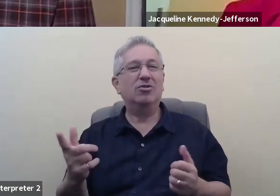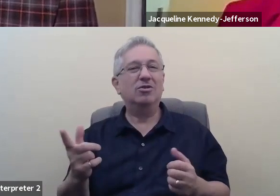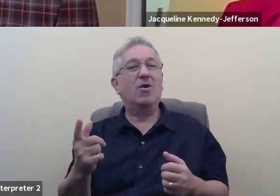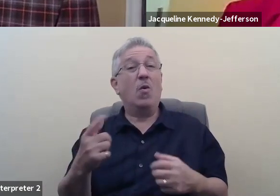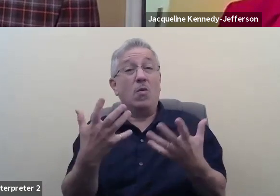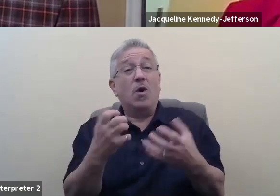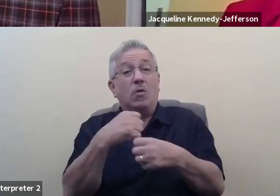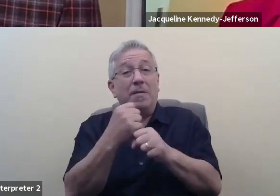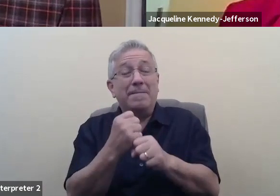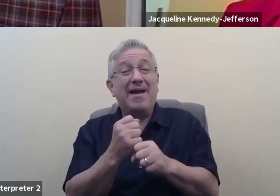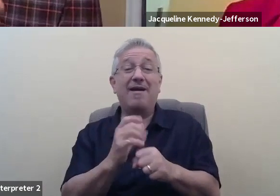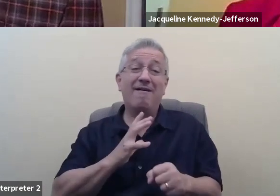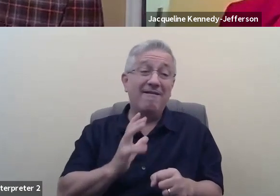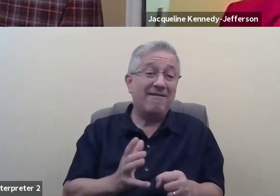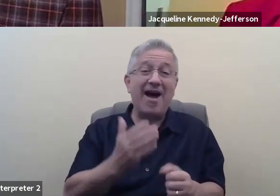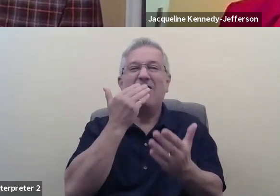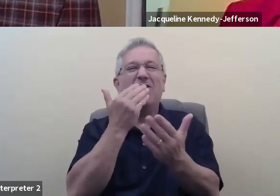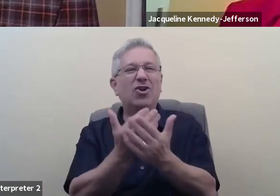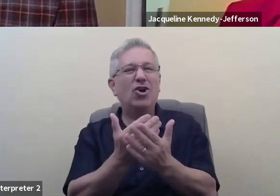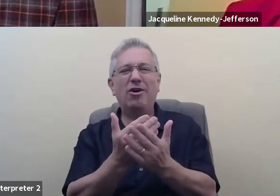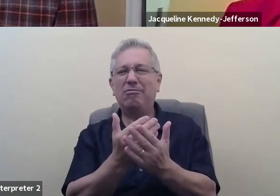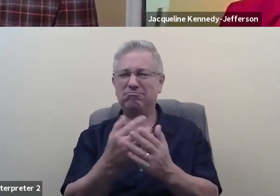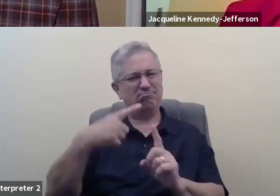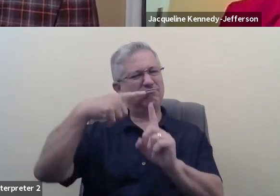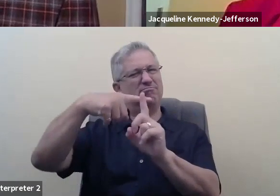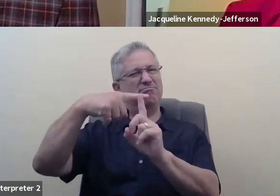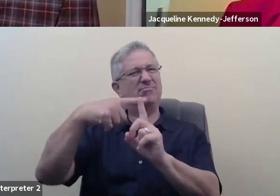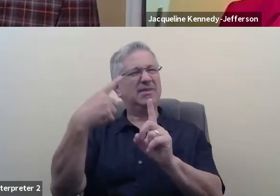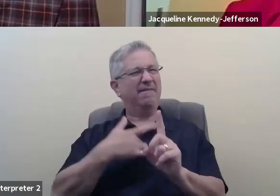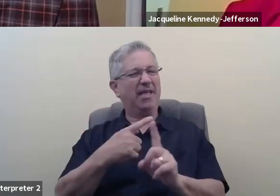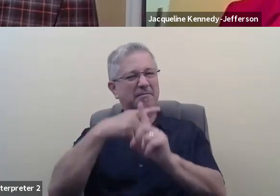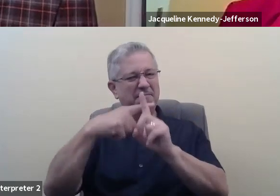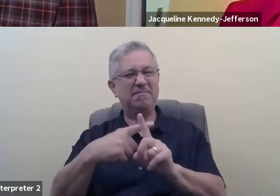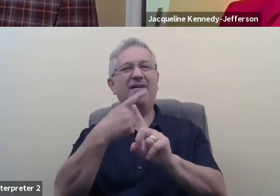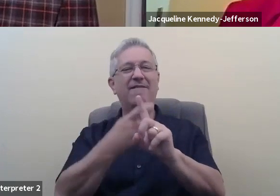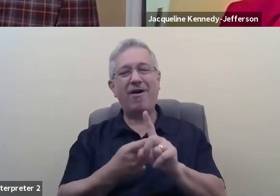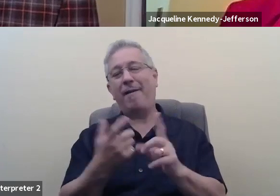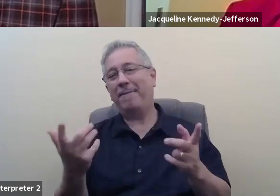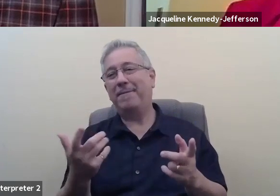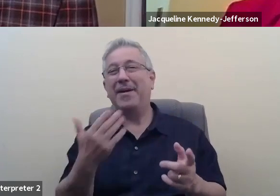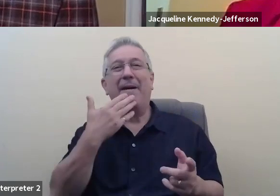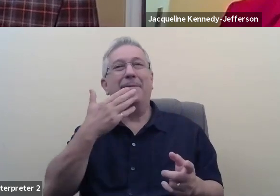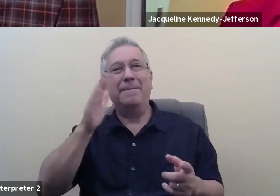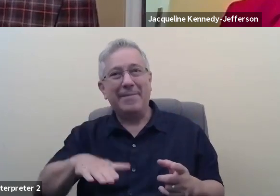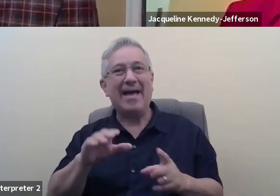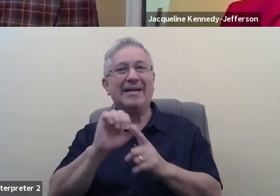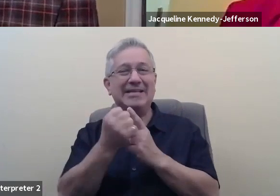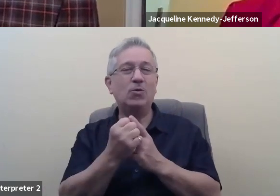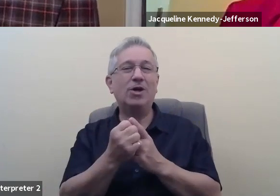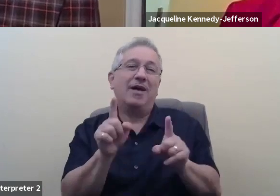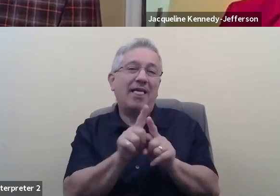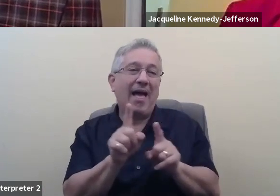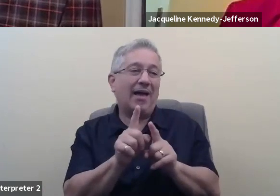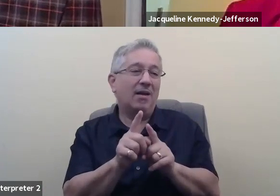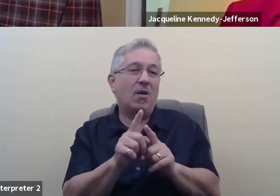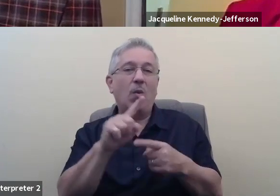find something good and positive out of the killings of these unarmed Black folks, right?